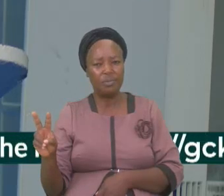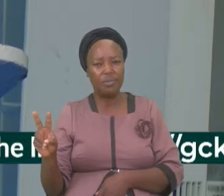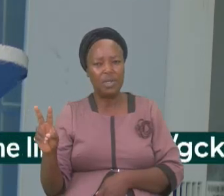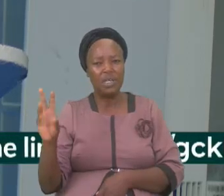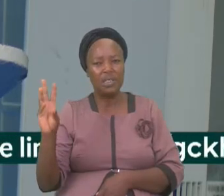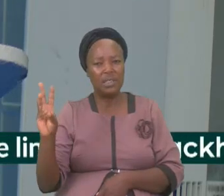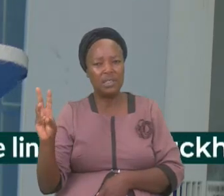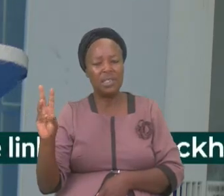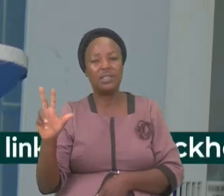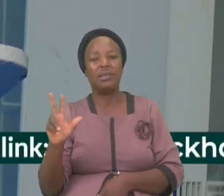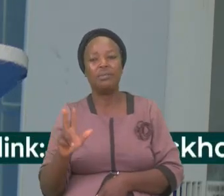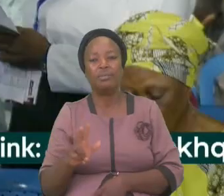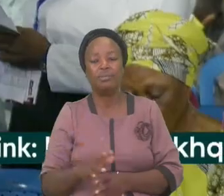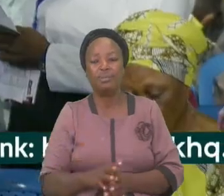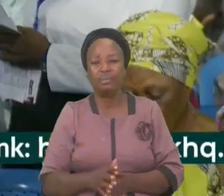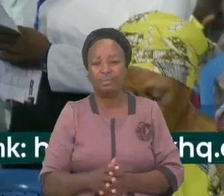Send your name,